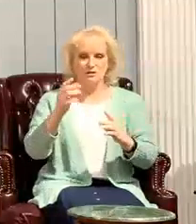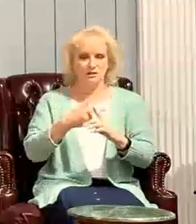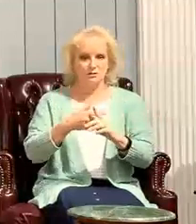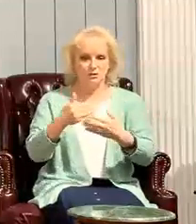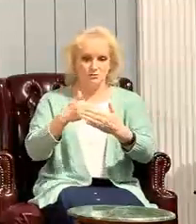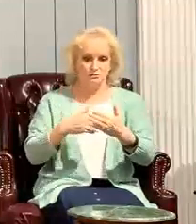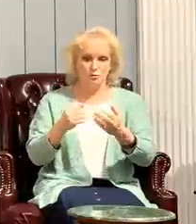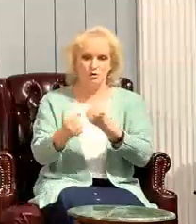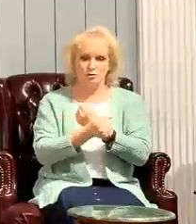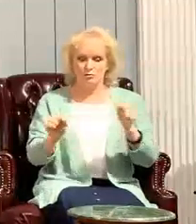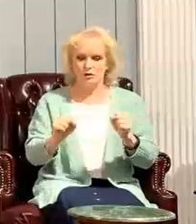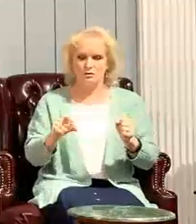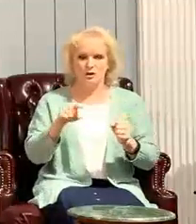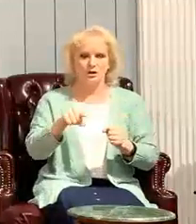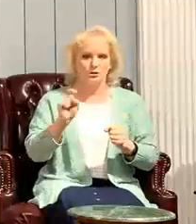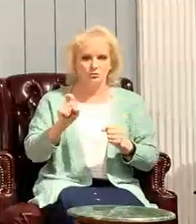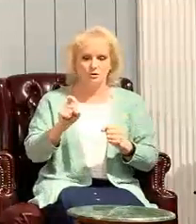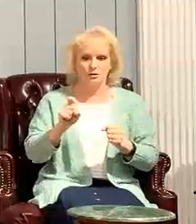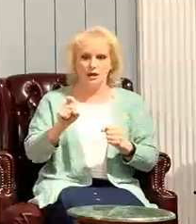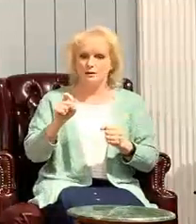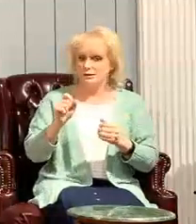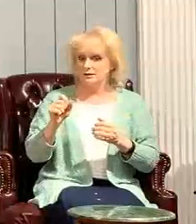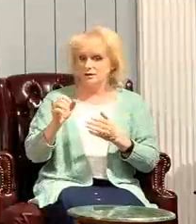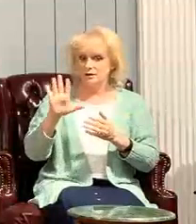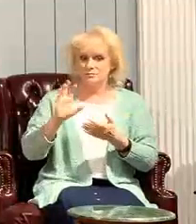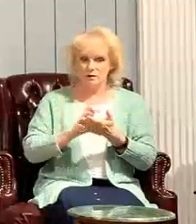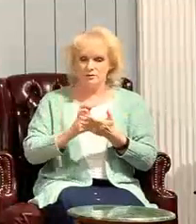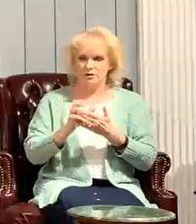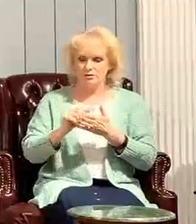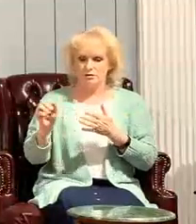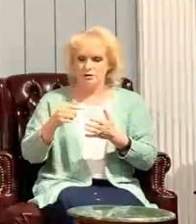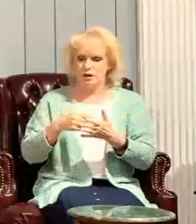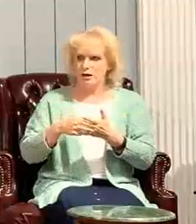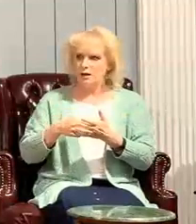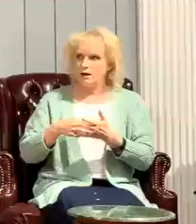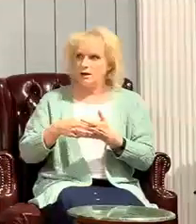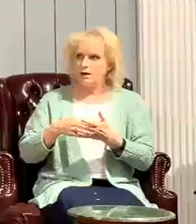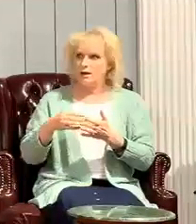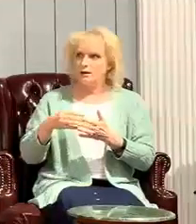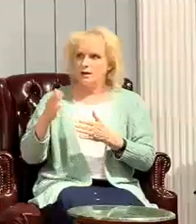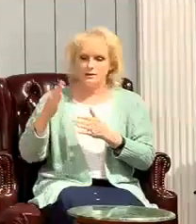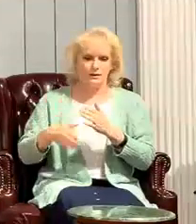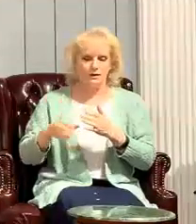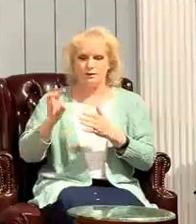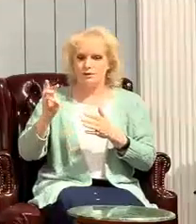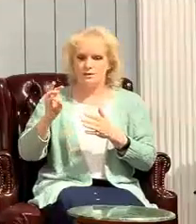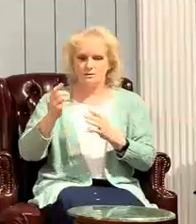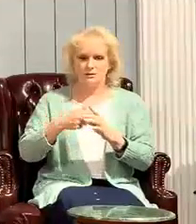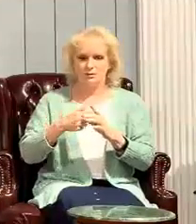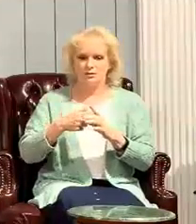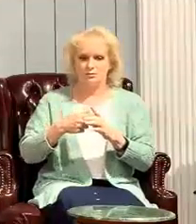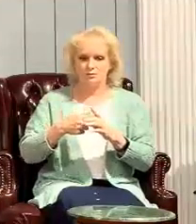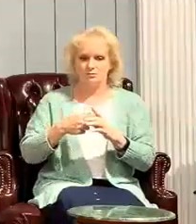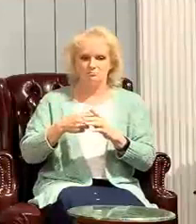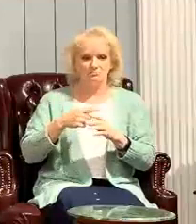and he needs $500, you are to give him the $500. He can pay you what he can pay you, and at the end of the 6 months, whatever is left he hasn't paid you, you